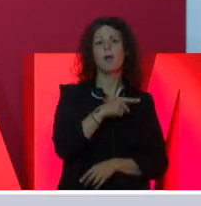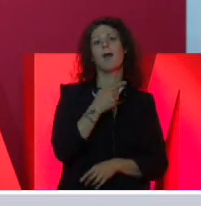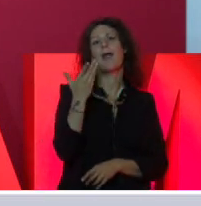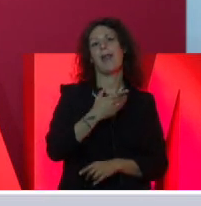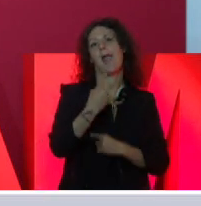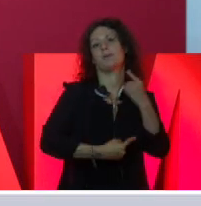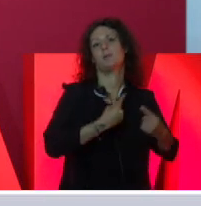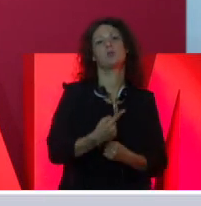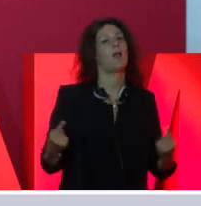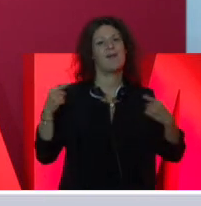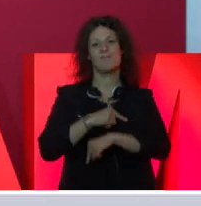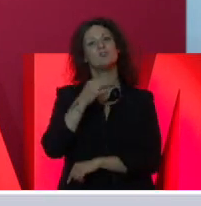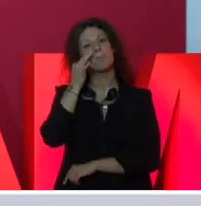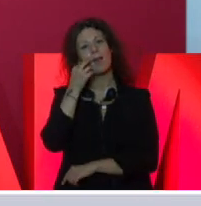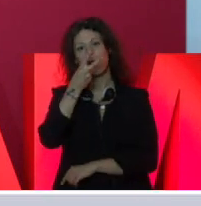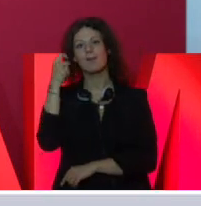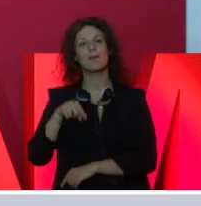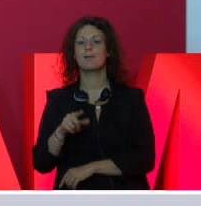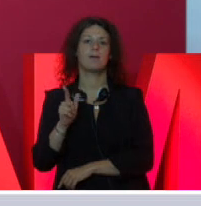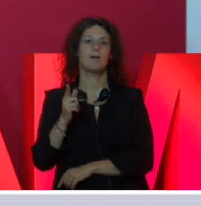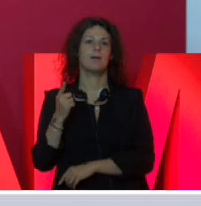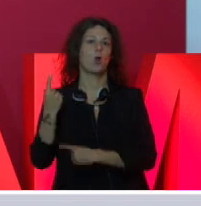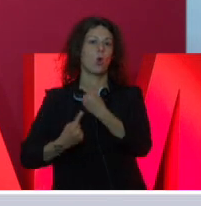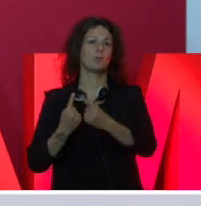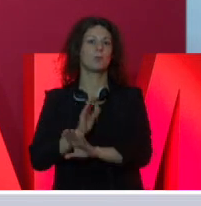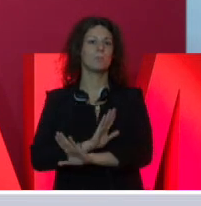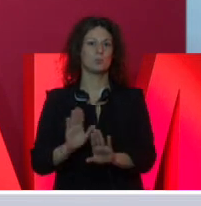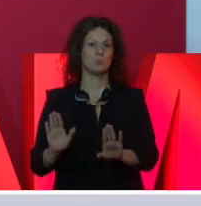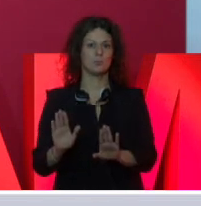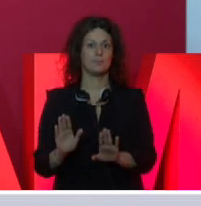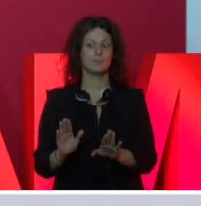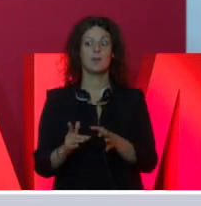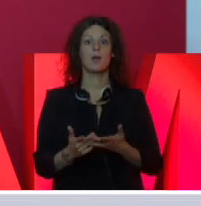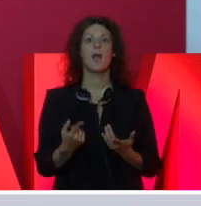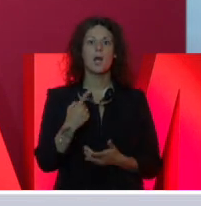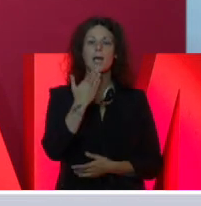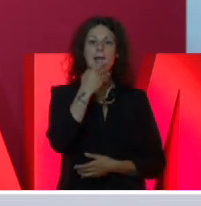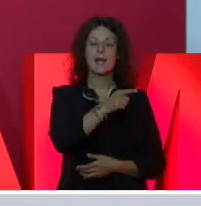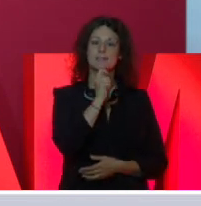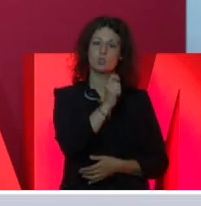crime later on, and the black man didn't. So after this